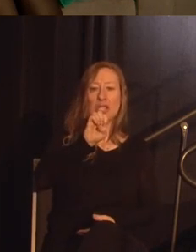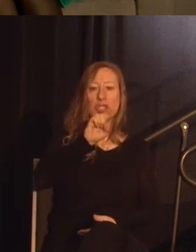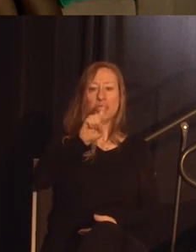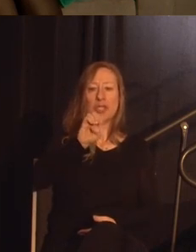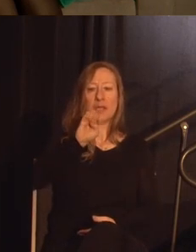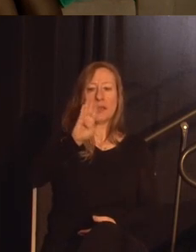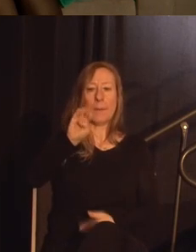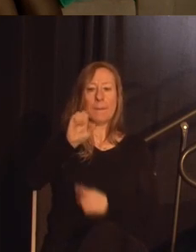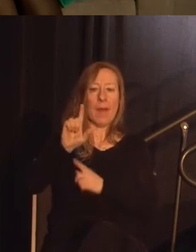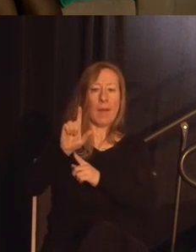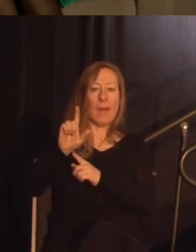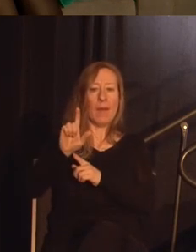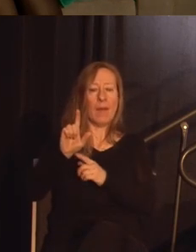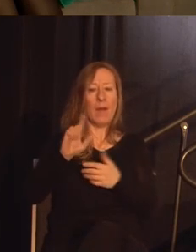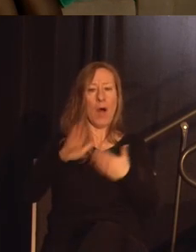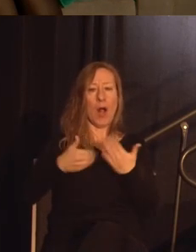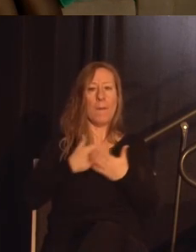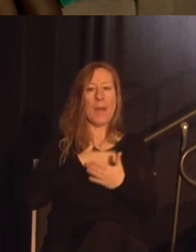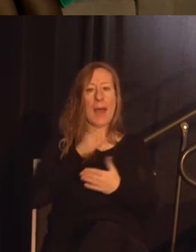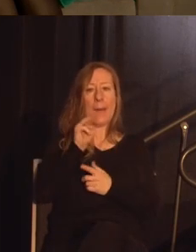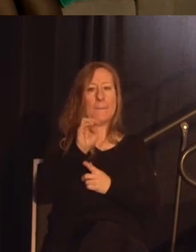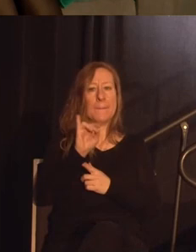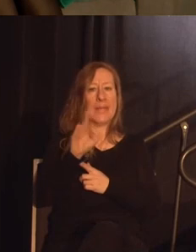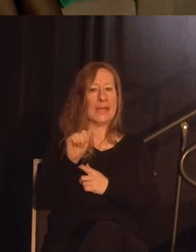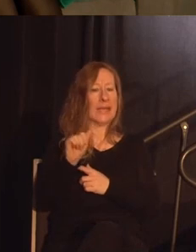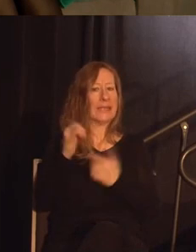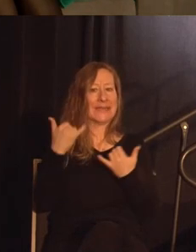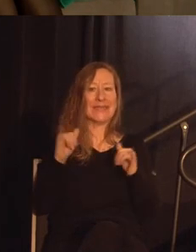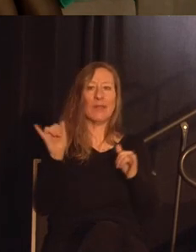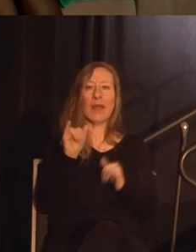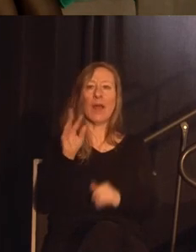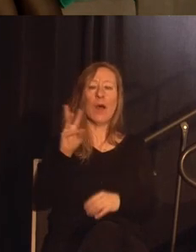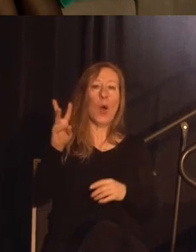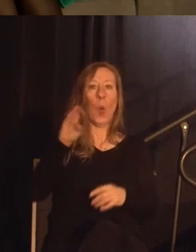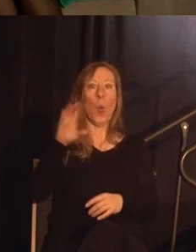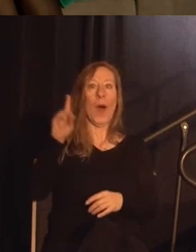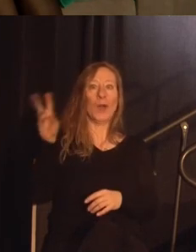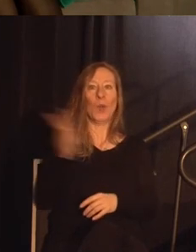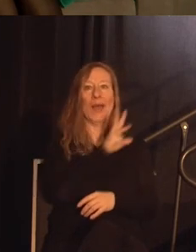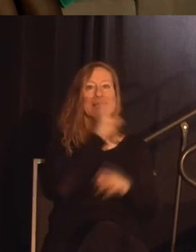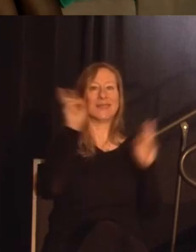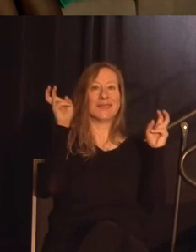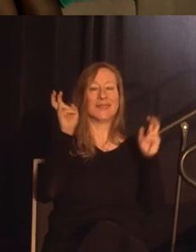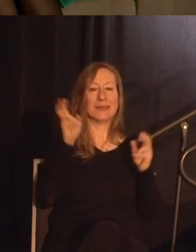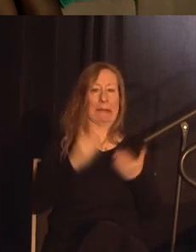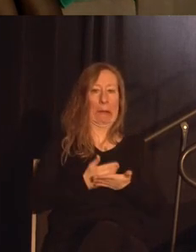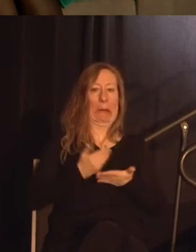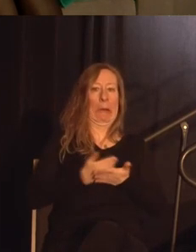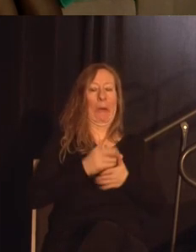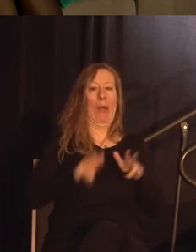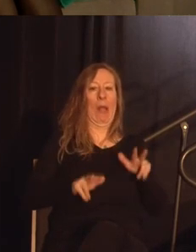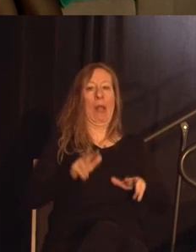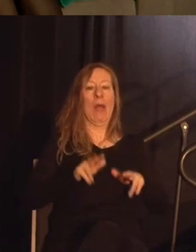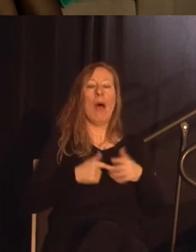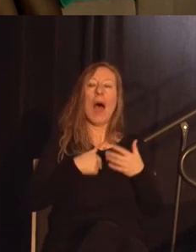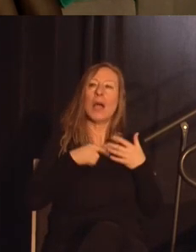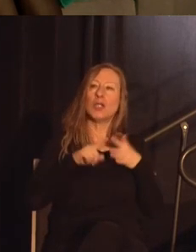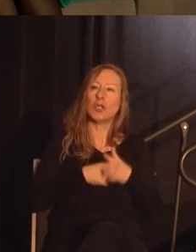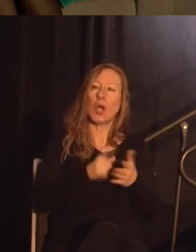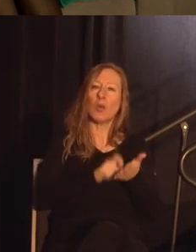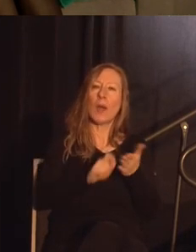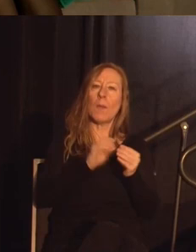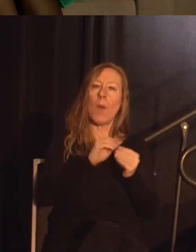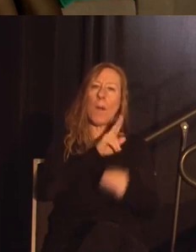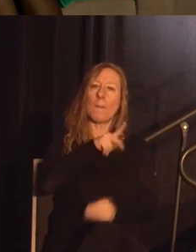and online media was still kind of the Wild West, I got to start writing more like personal, I guess you'd call them